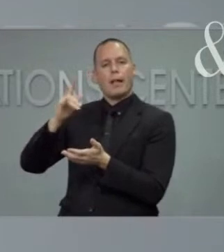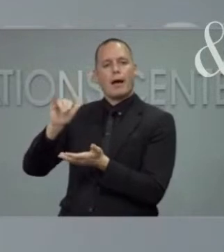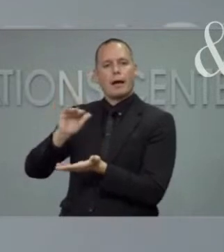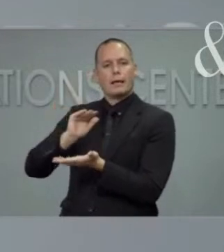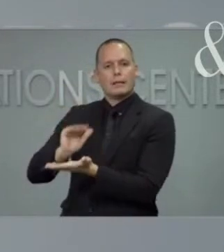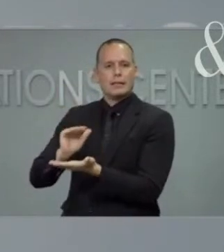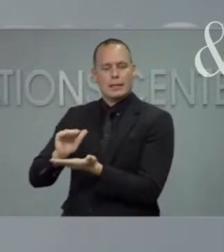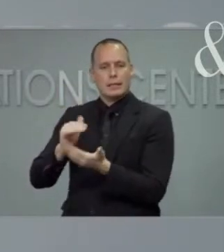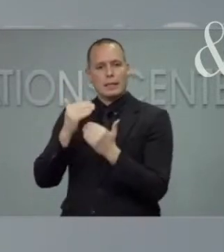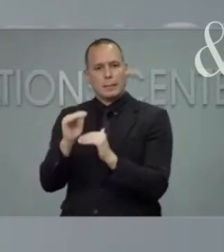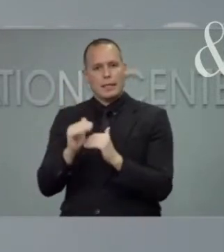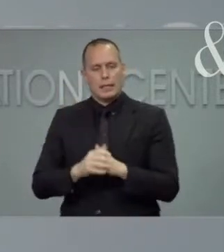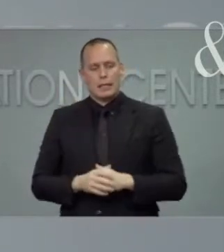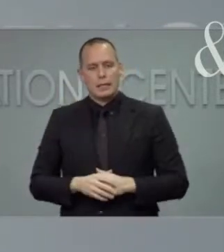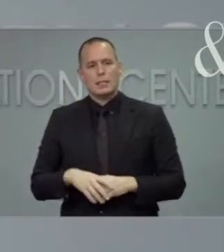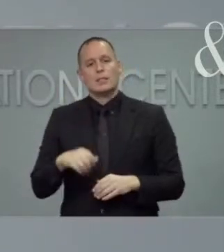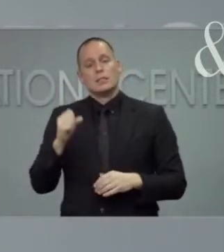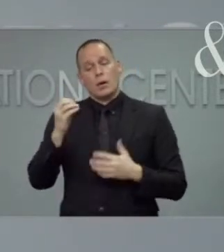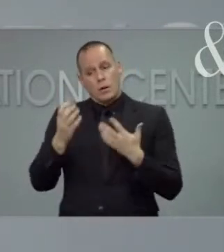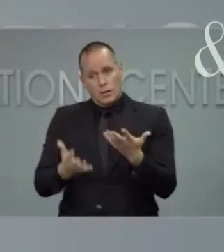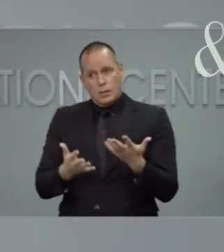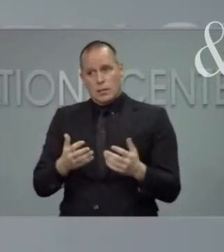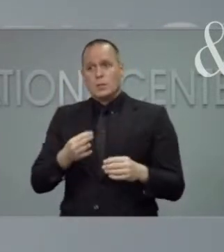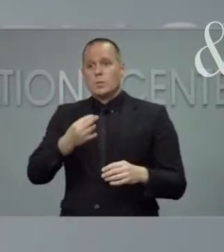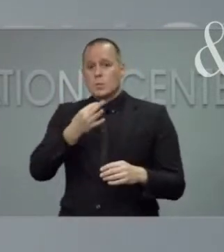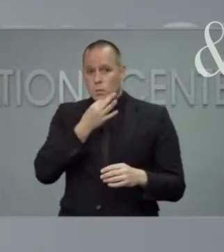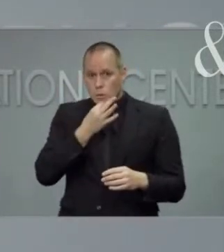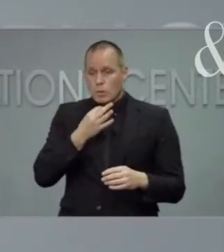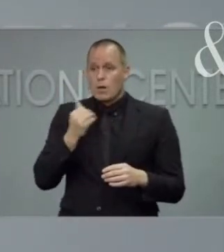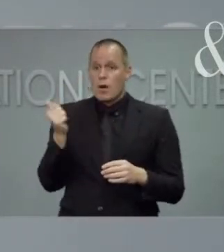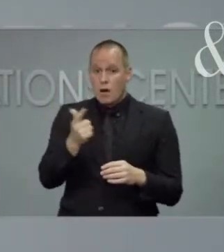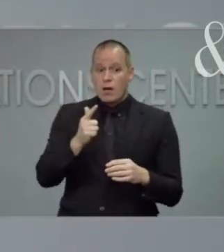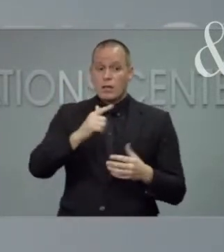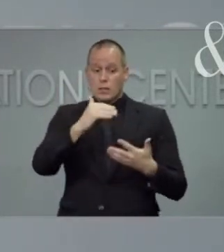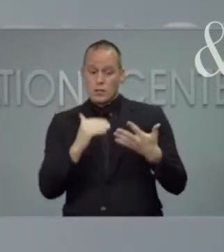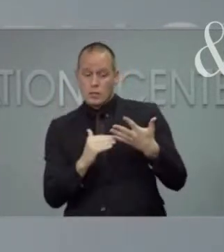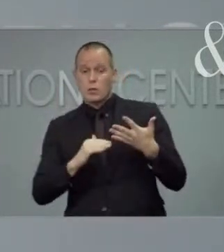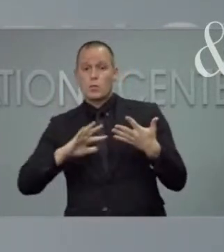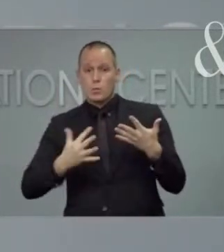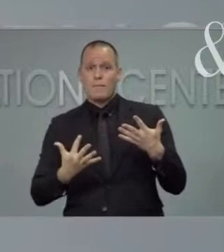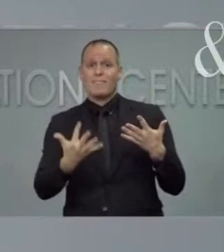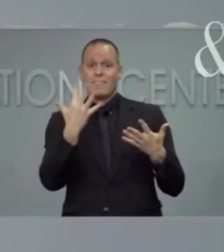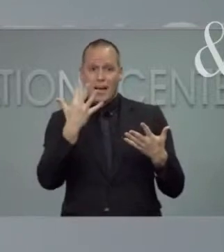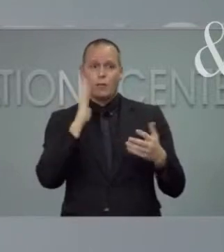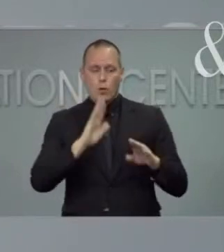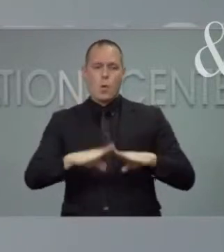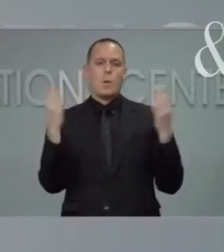through the rest of the groups, and it will be very soon until everyone is eligible for this vaccine. Thank you.